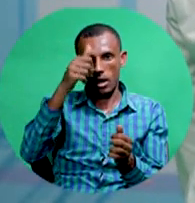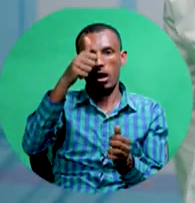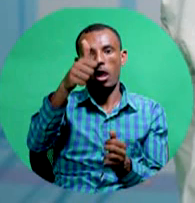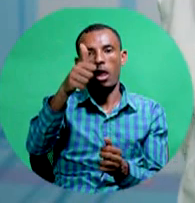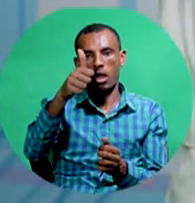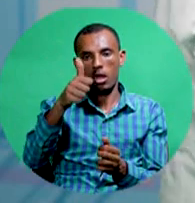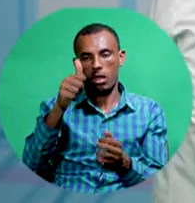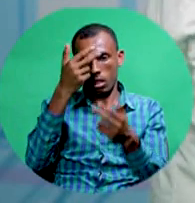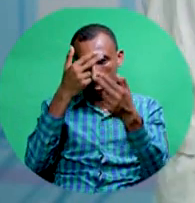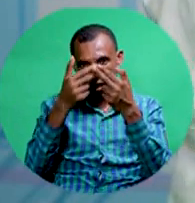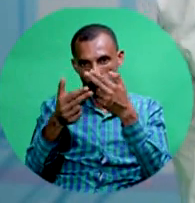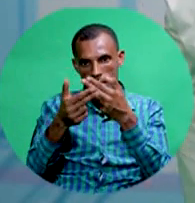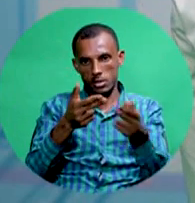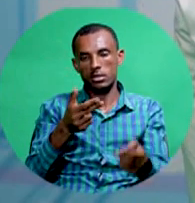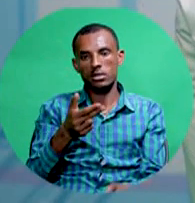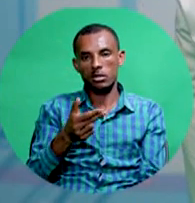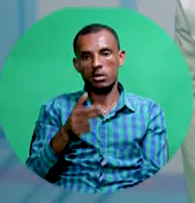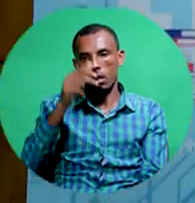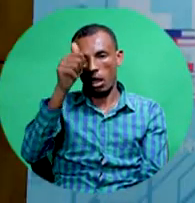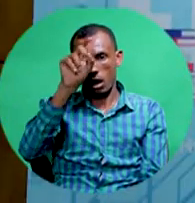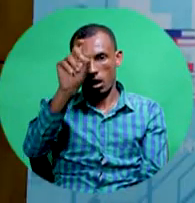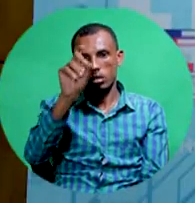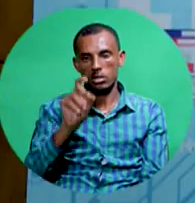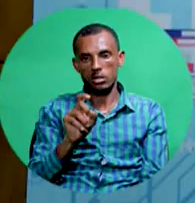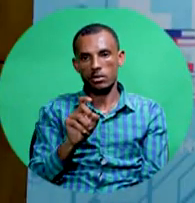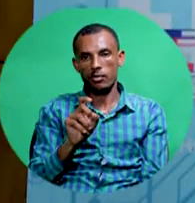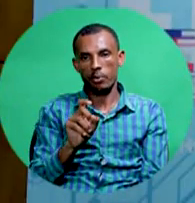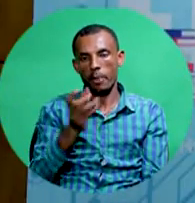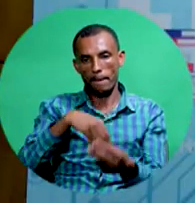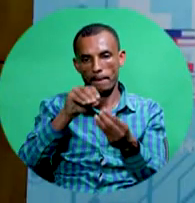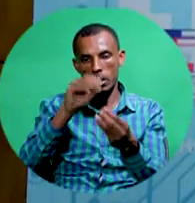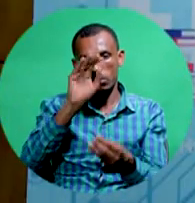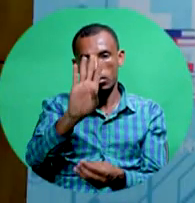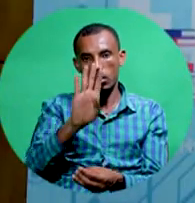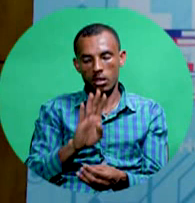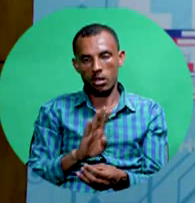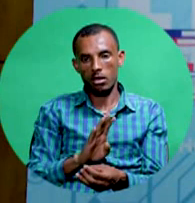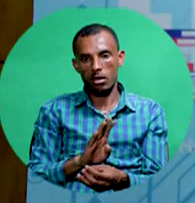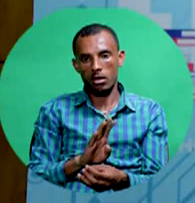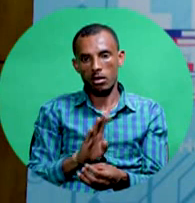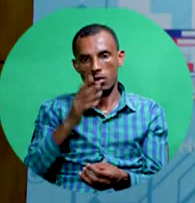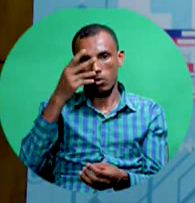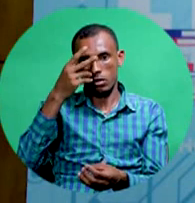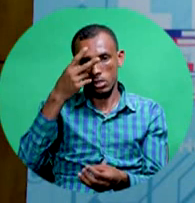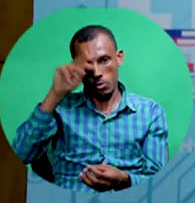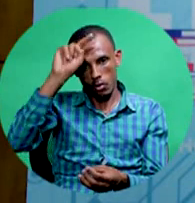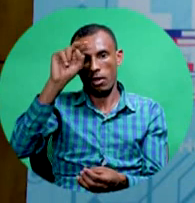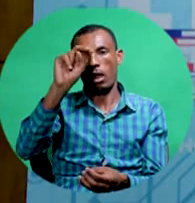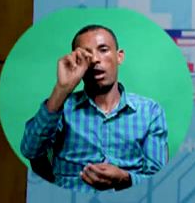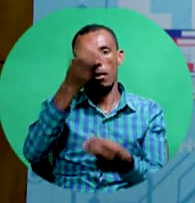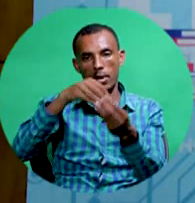a times ax plus b the power of